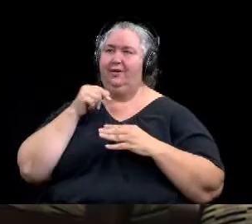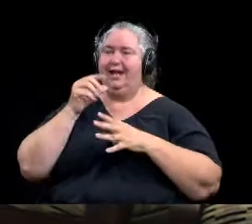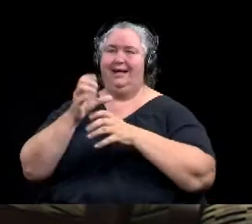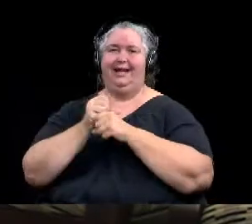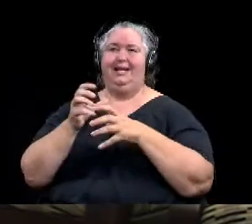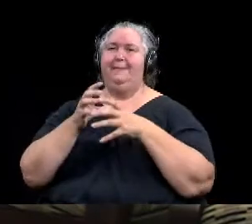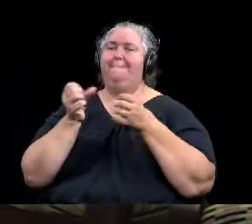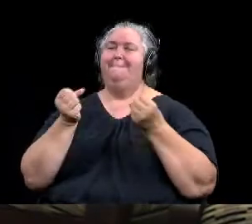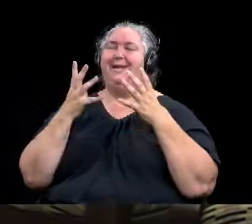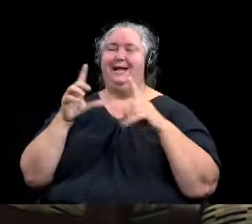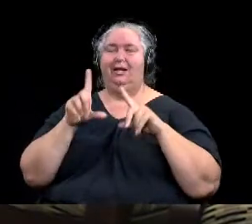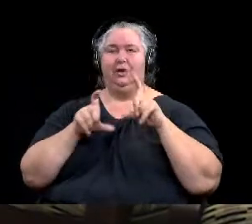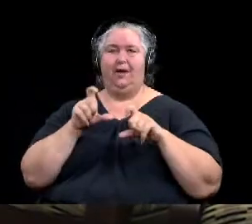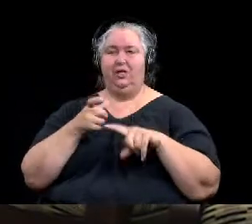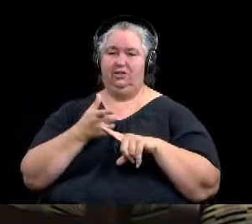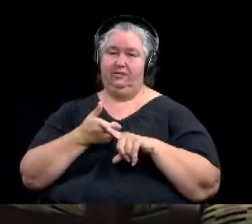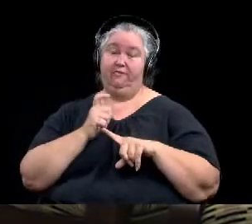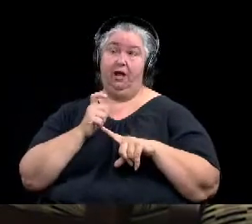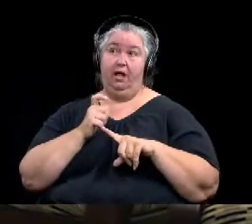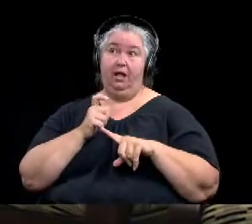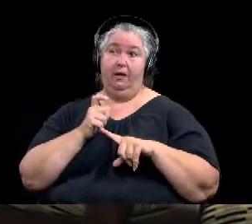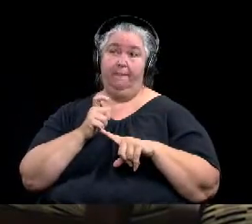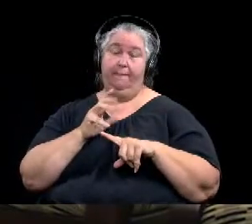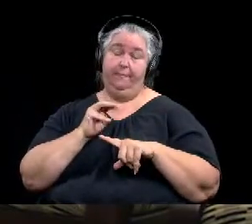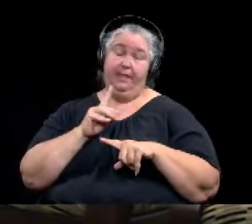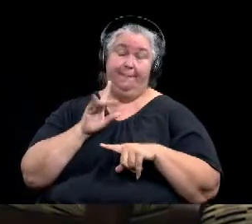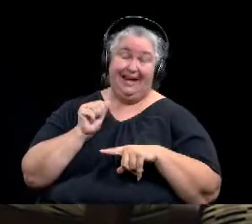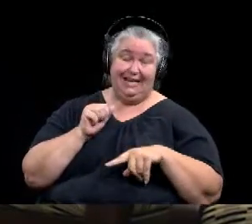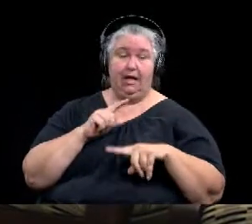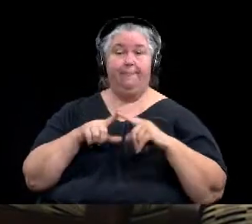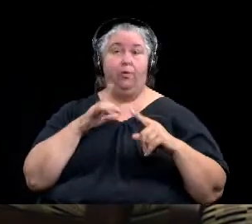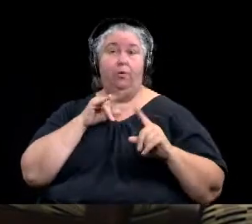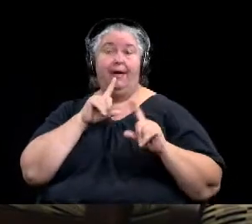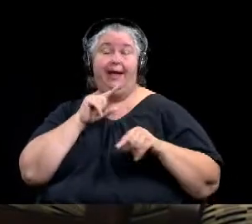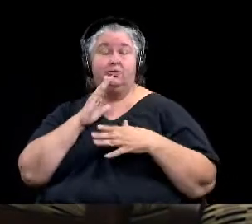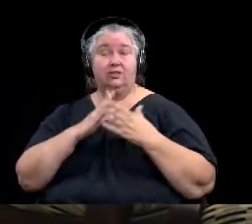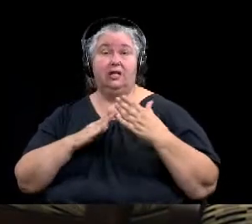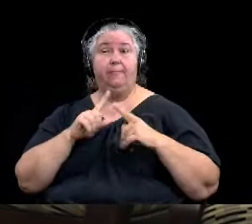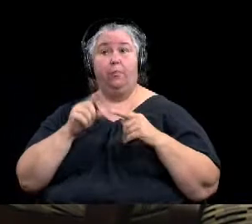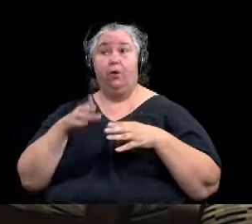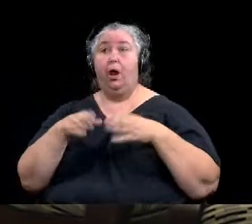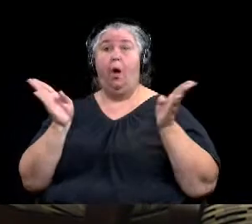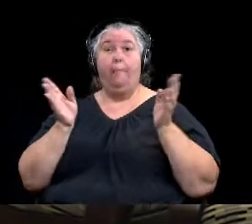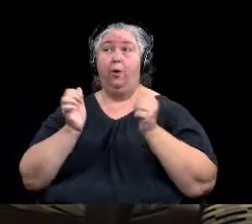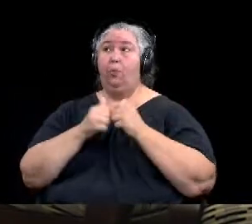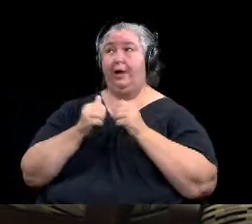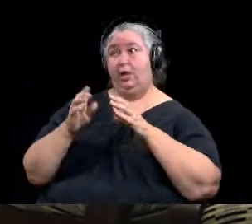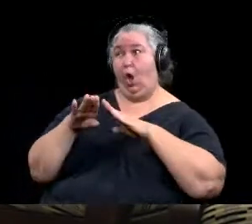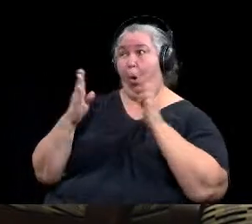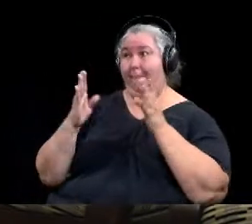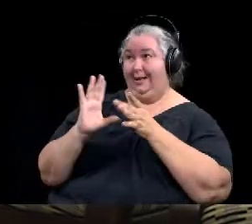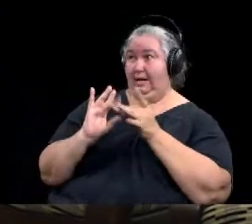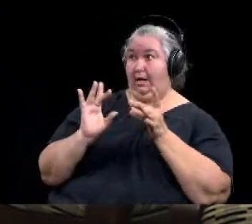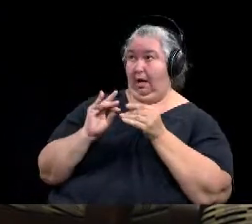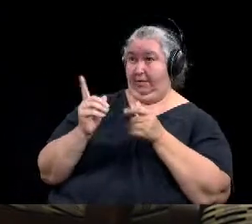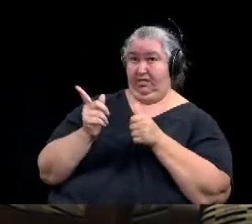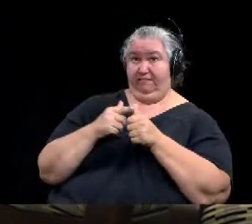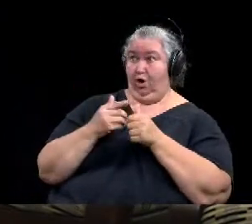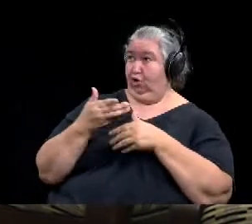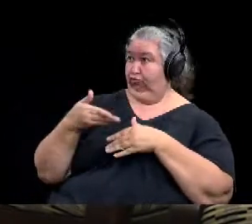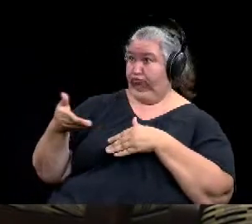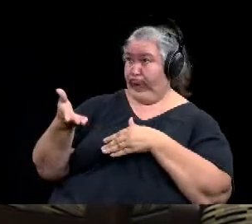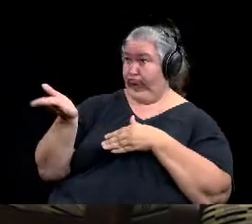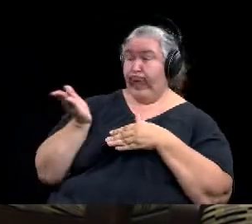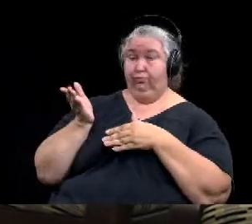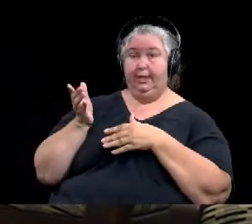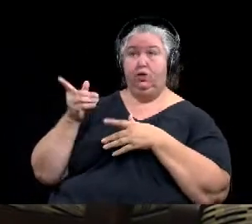questions from the media per se, but we're going to answer some of those. But we're going to open with opening comments first. Let you all